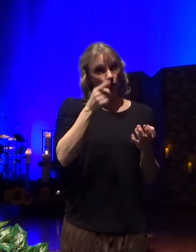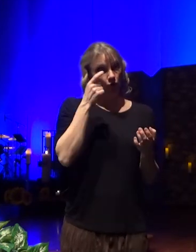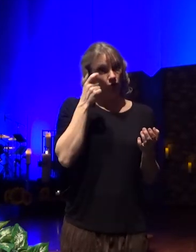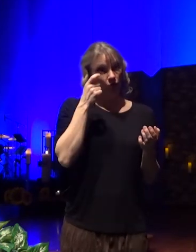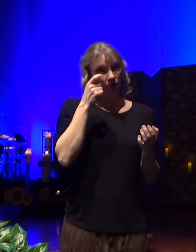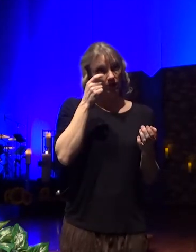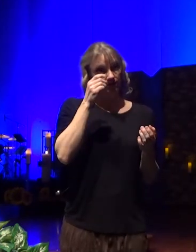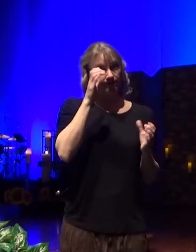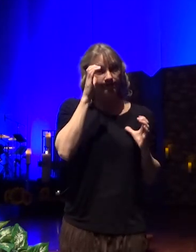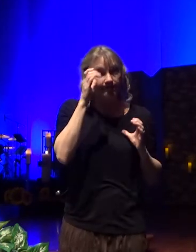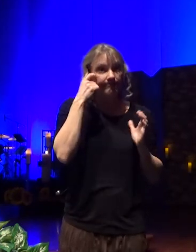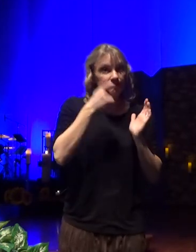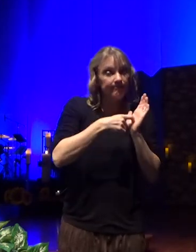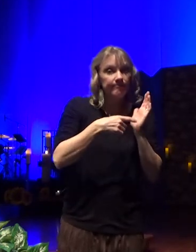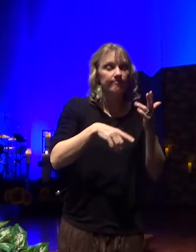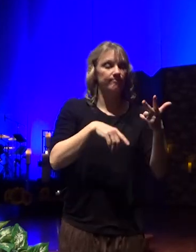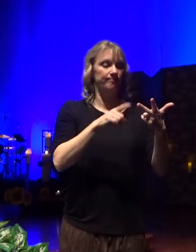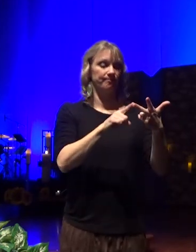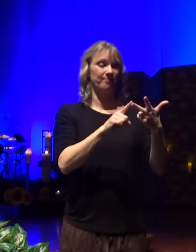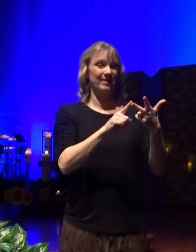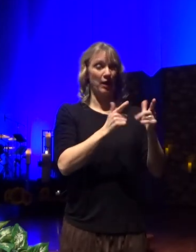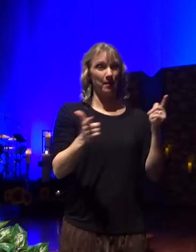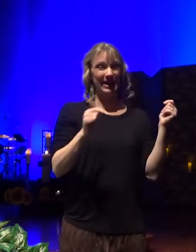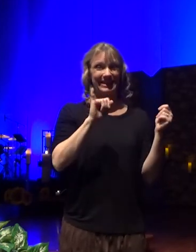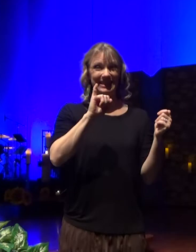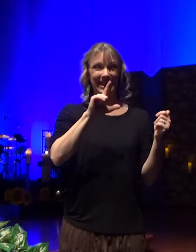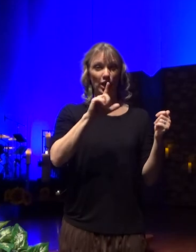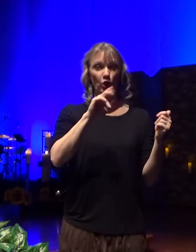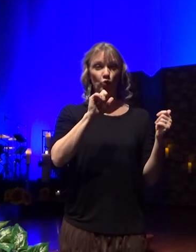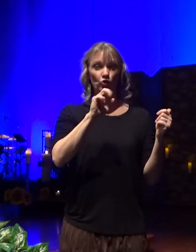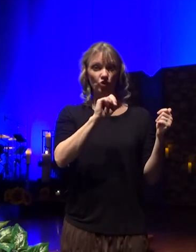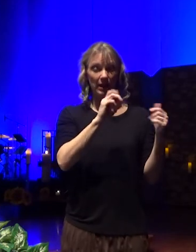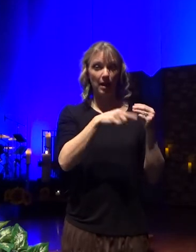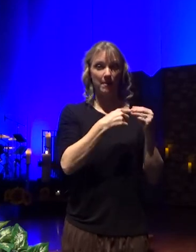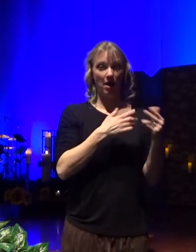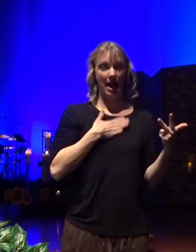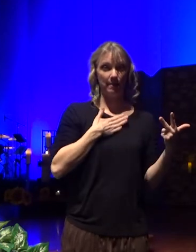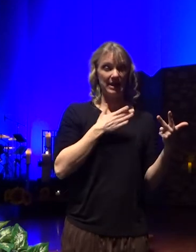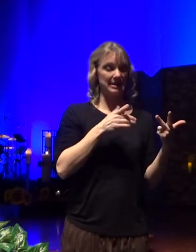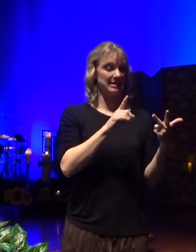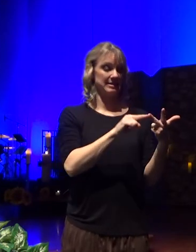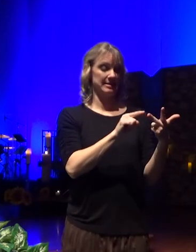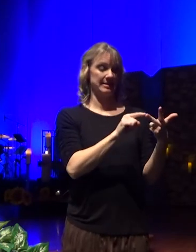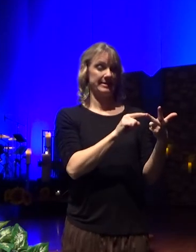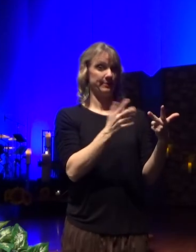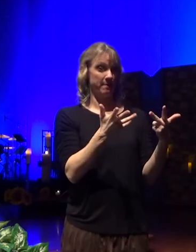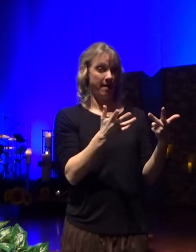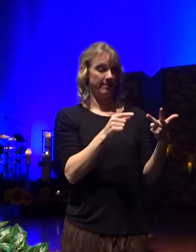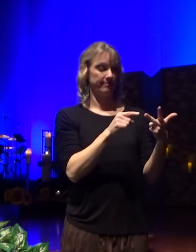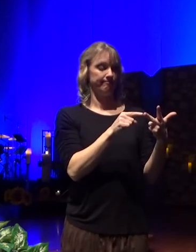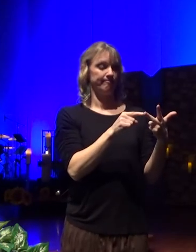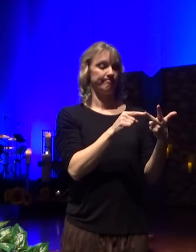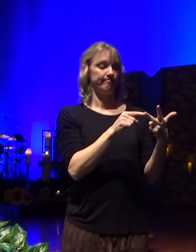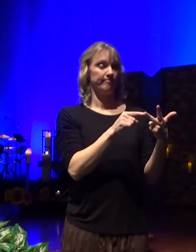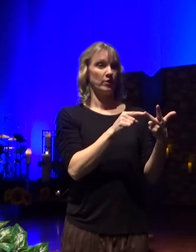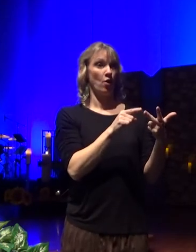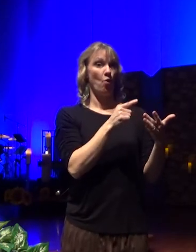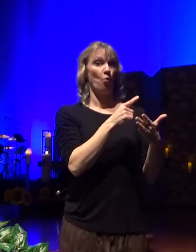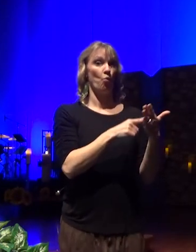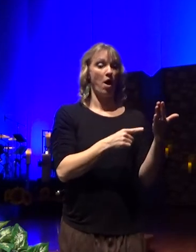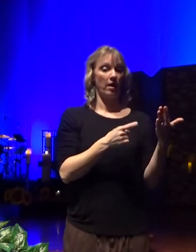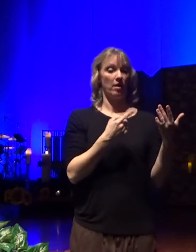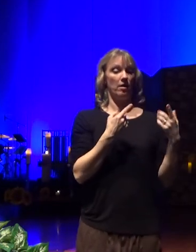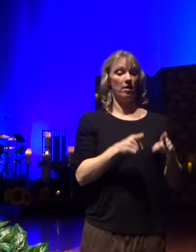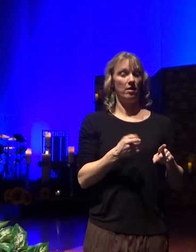today. That perhaps the greatest illusion about happiness that we fall into is that